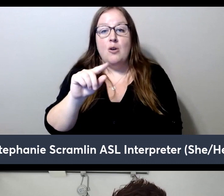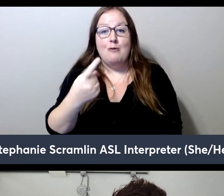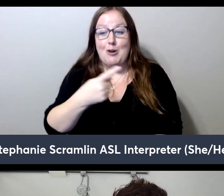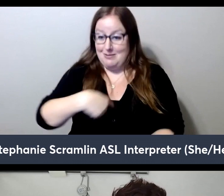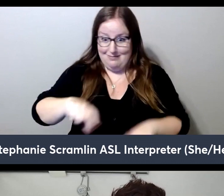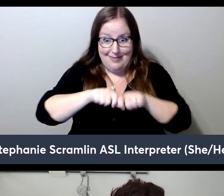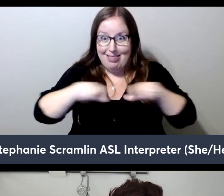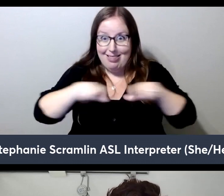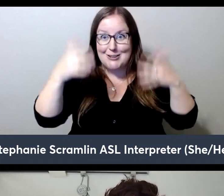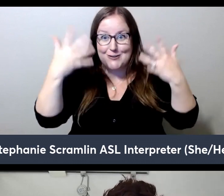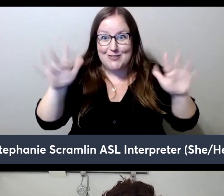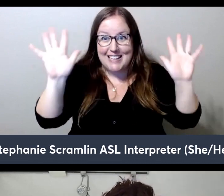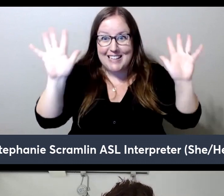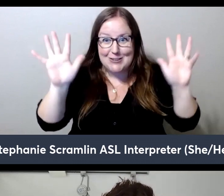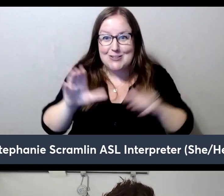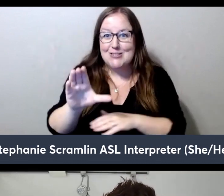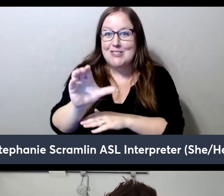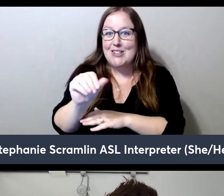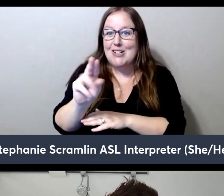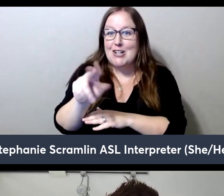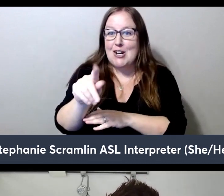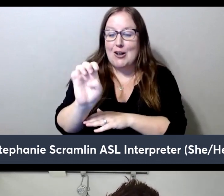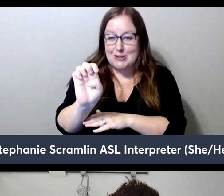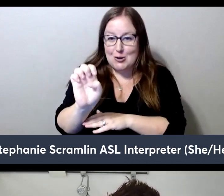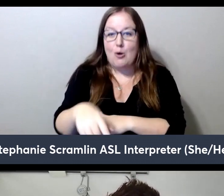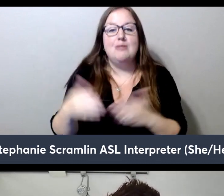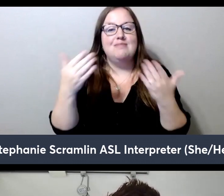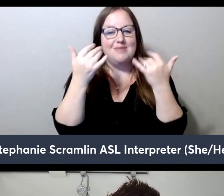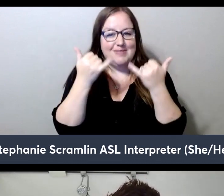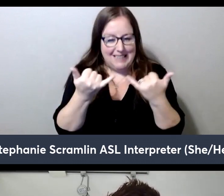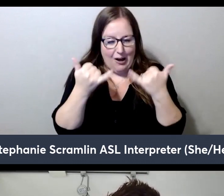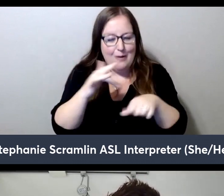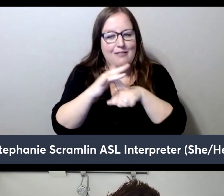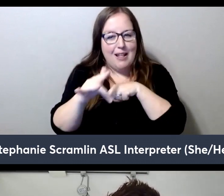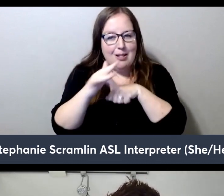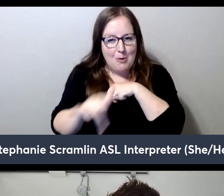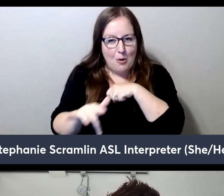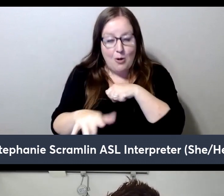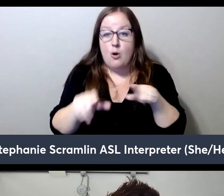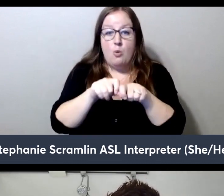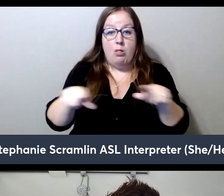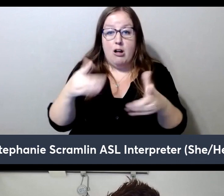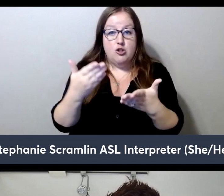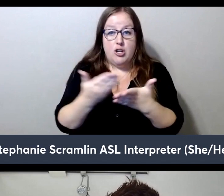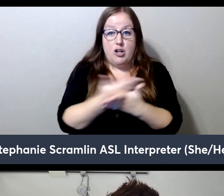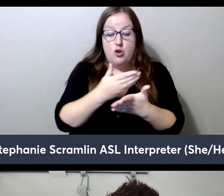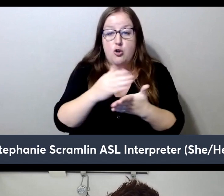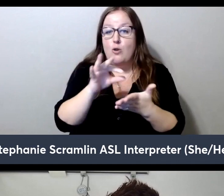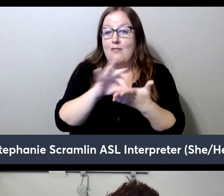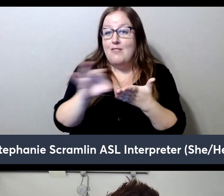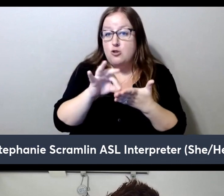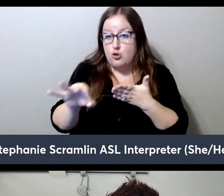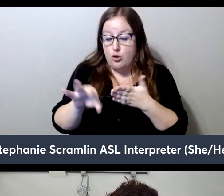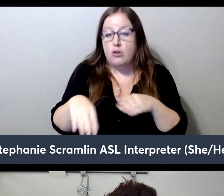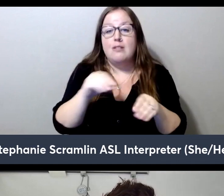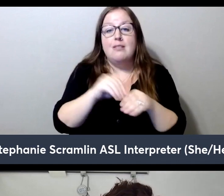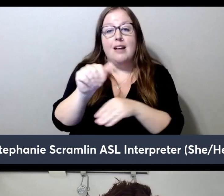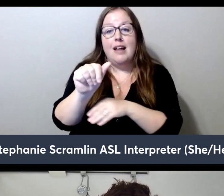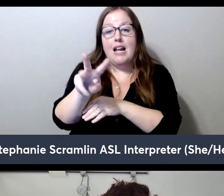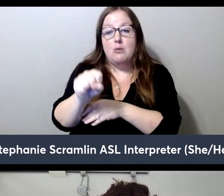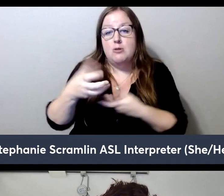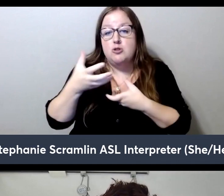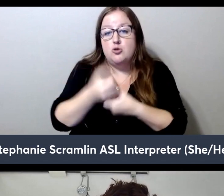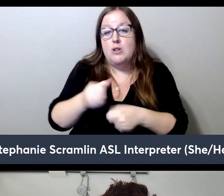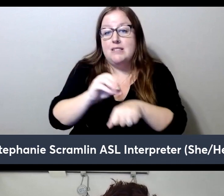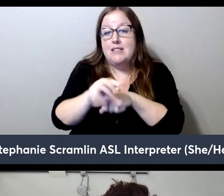launched. So, the console is generally available. So, we're launching a new feature in AWS Trusted